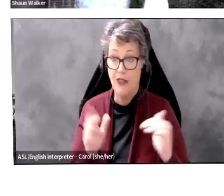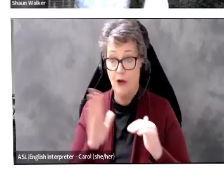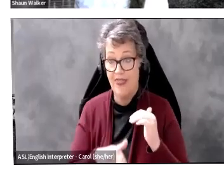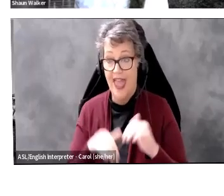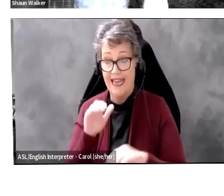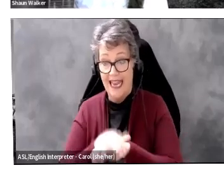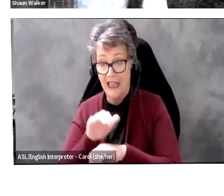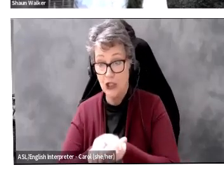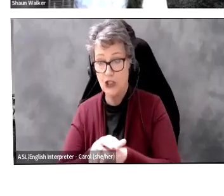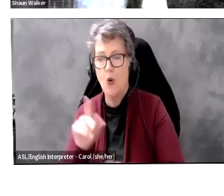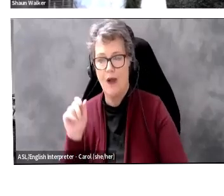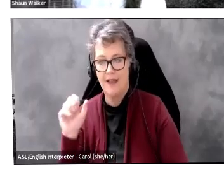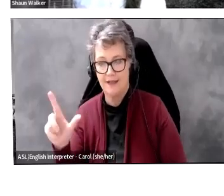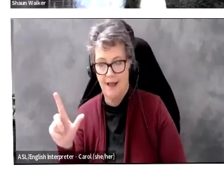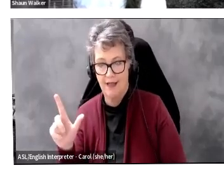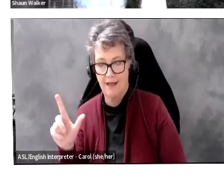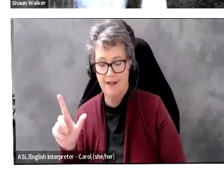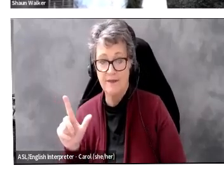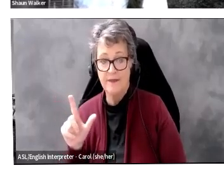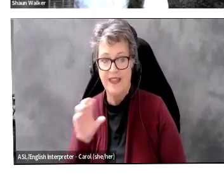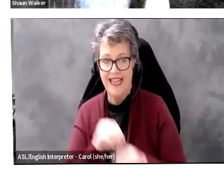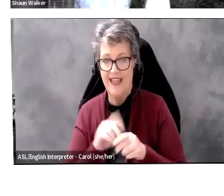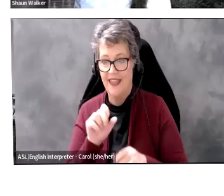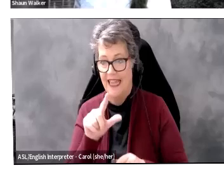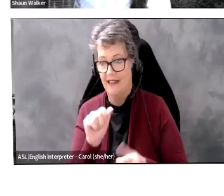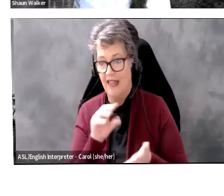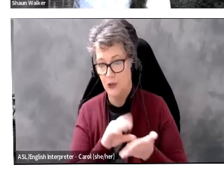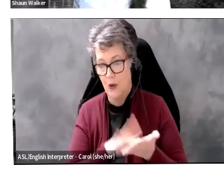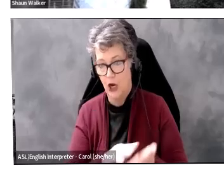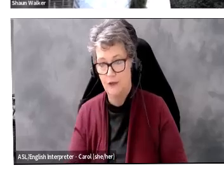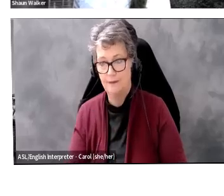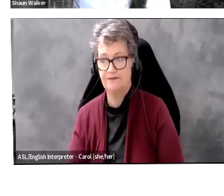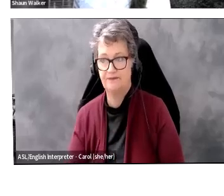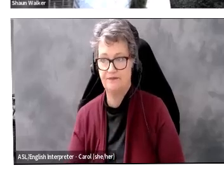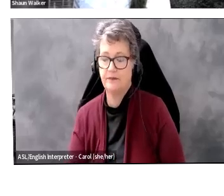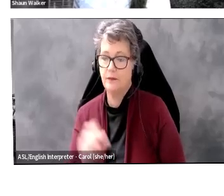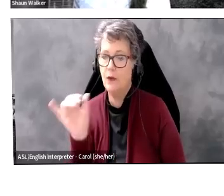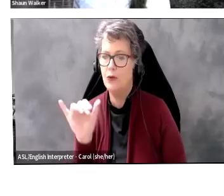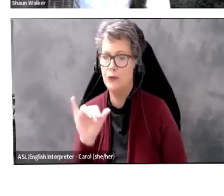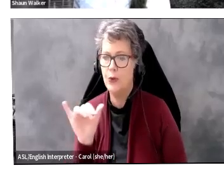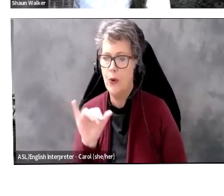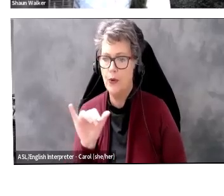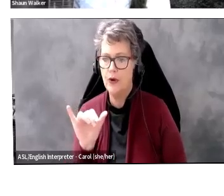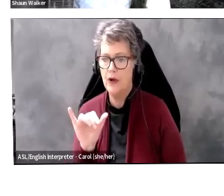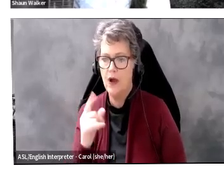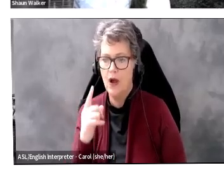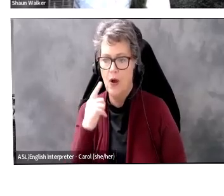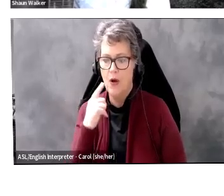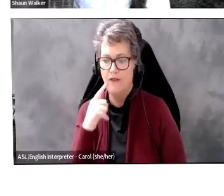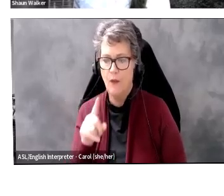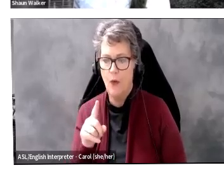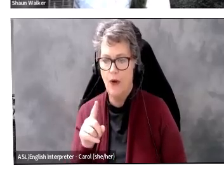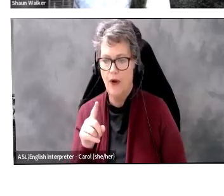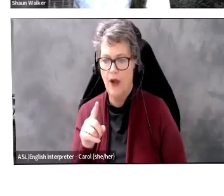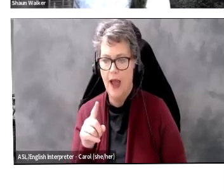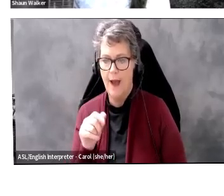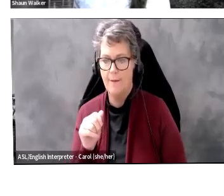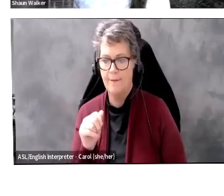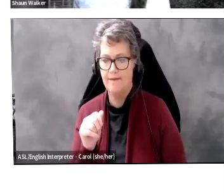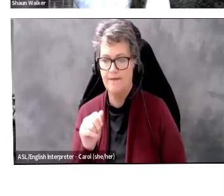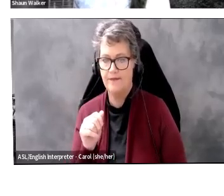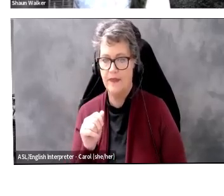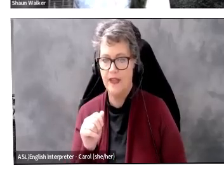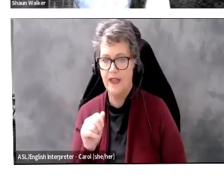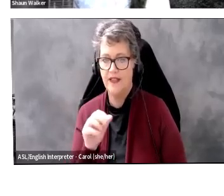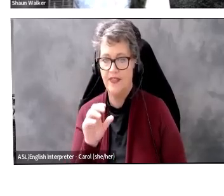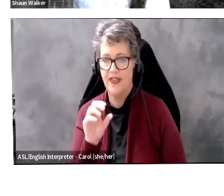American Sign Language within the ELAS record. Also, for the